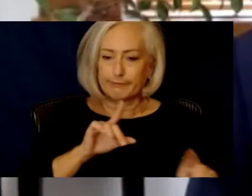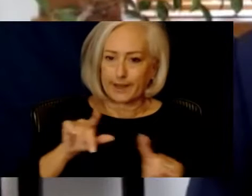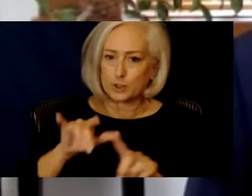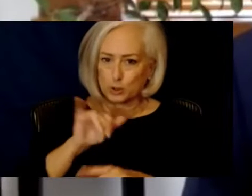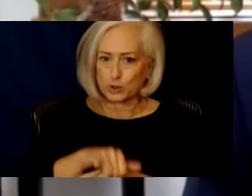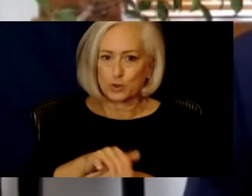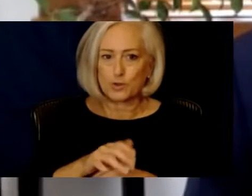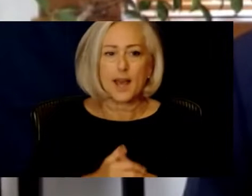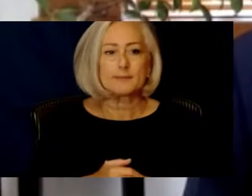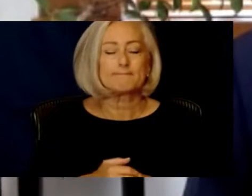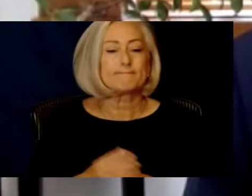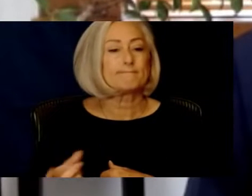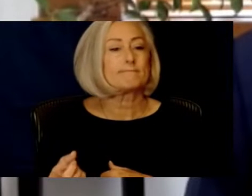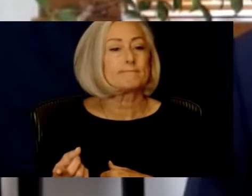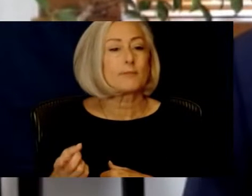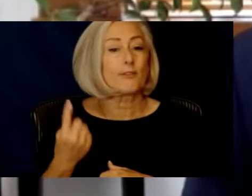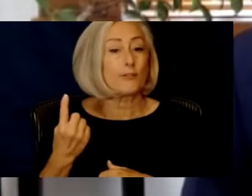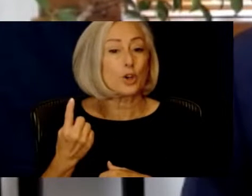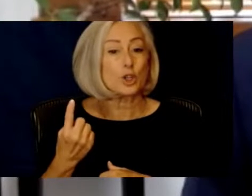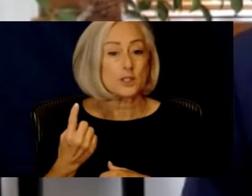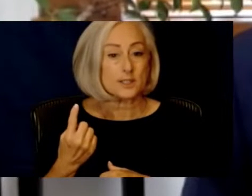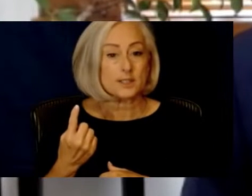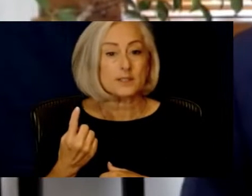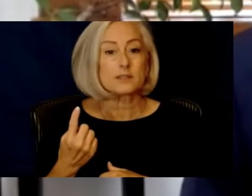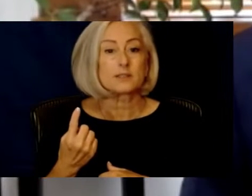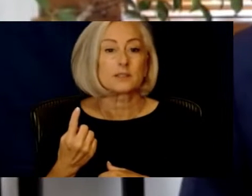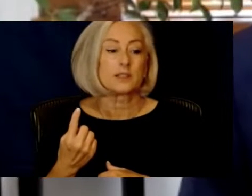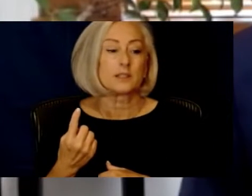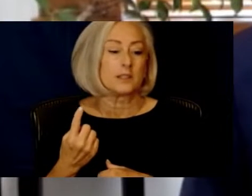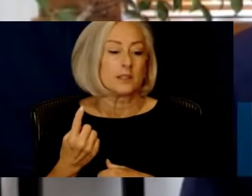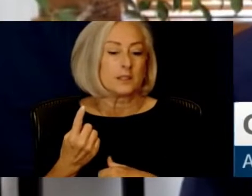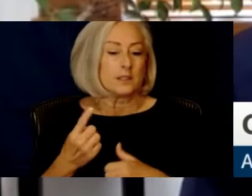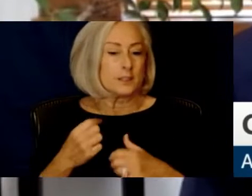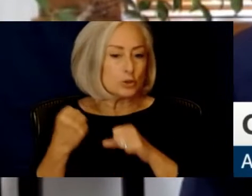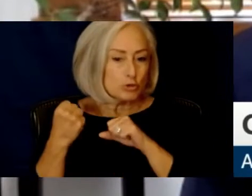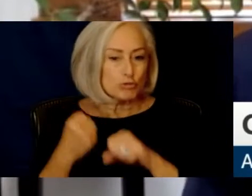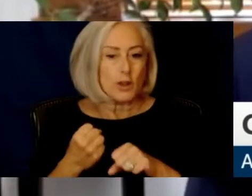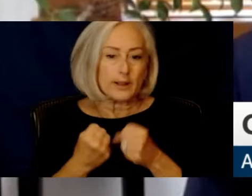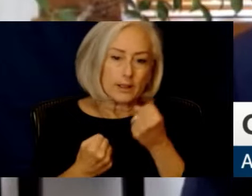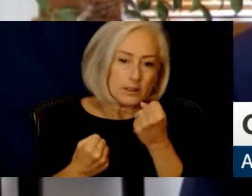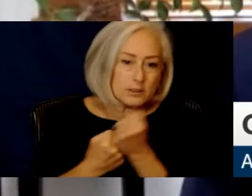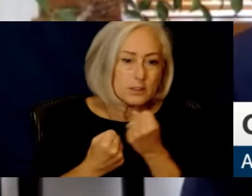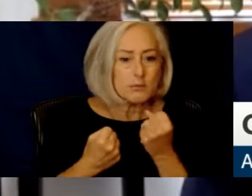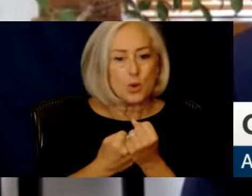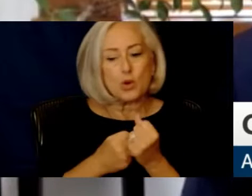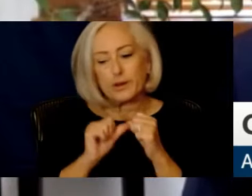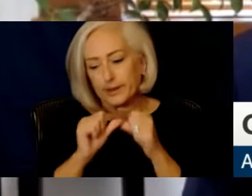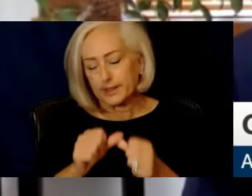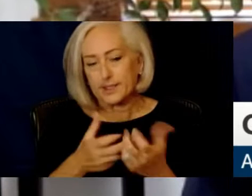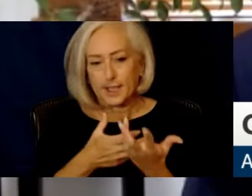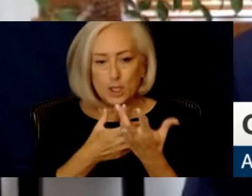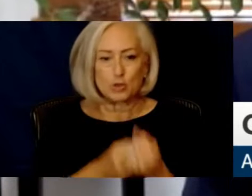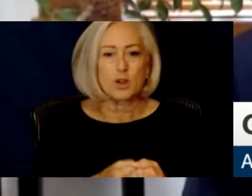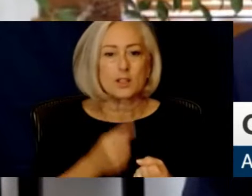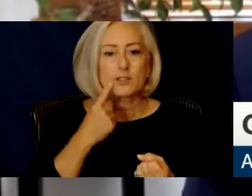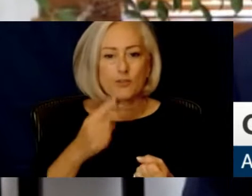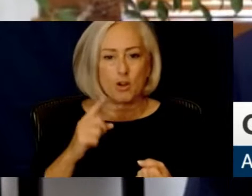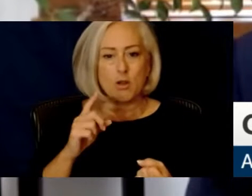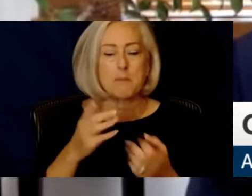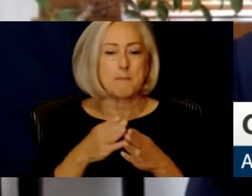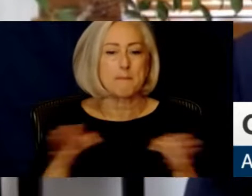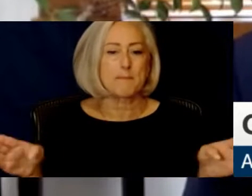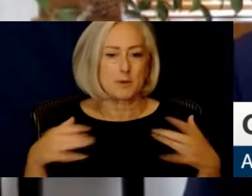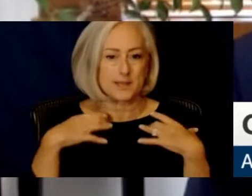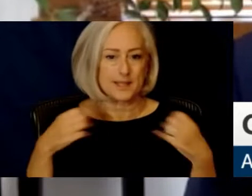biggest things is just restoring, rebuilding, continuing the trust that public health officials have already